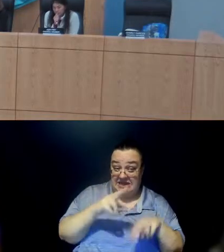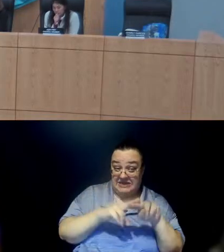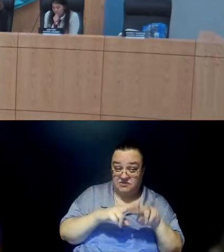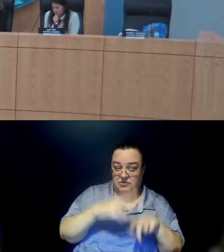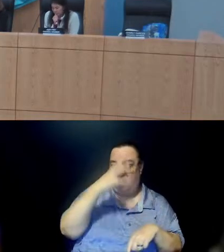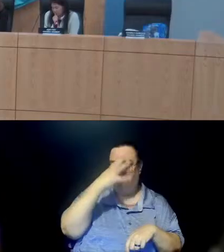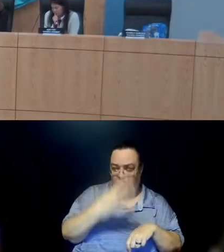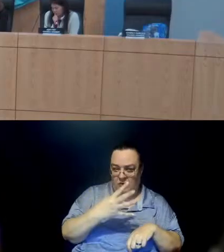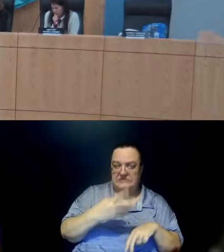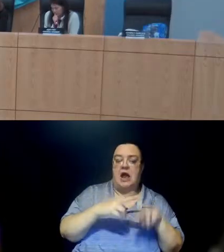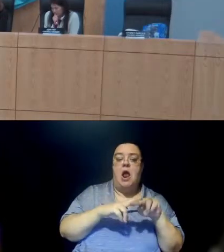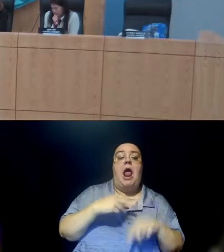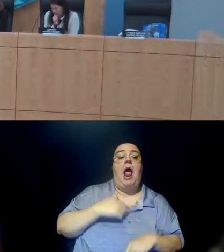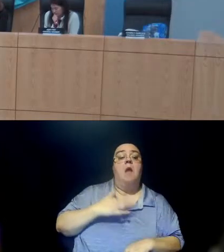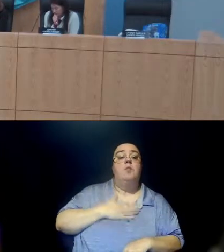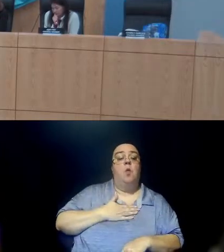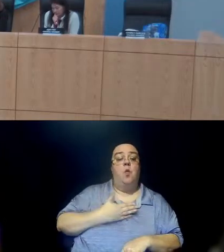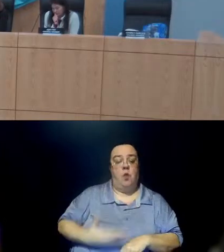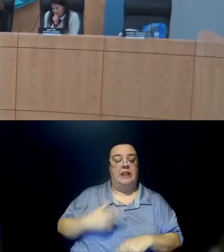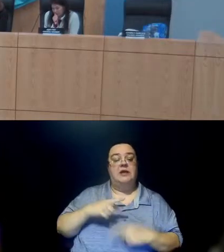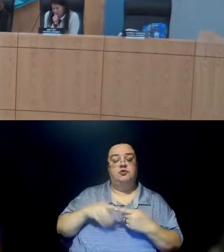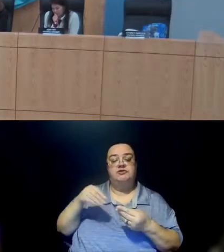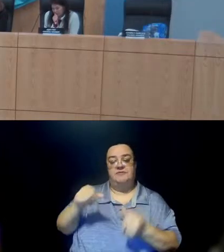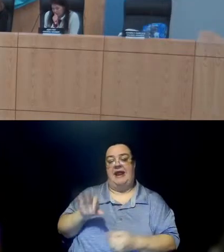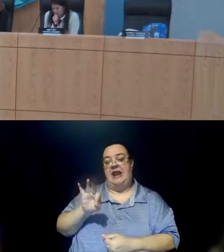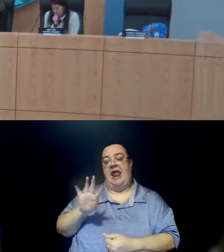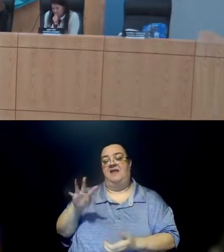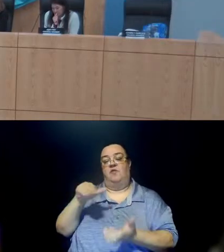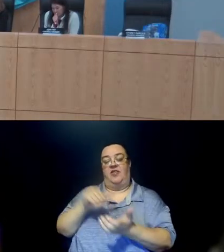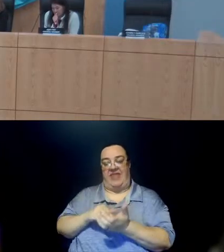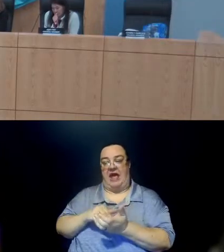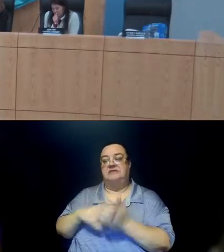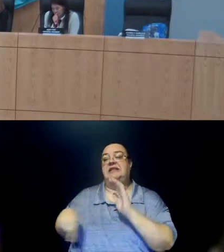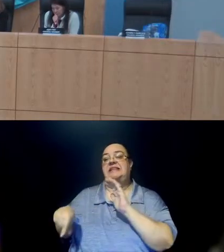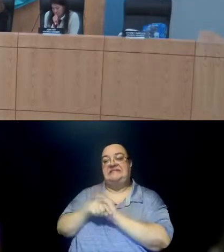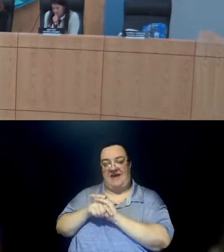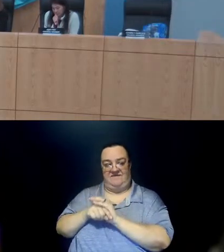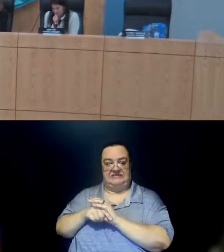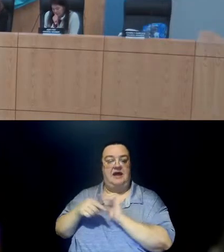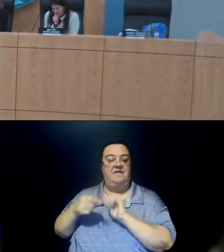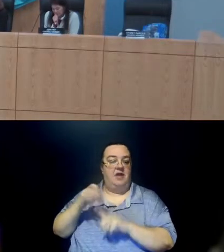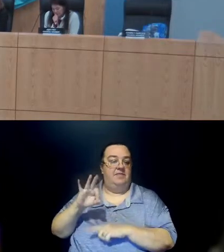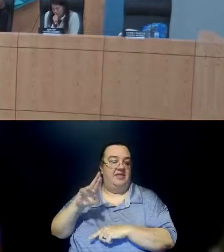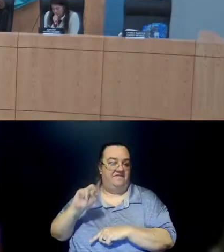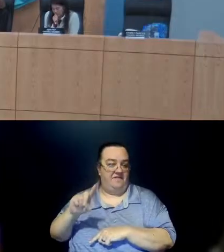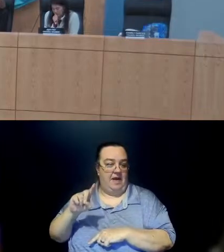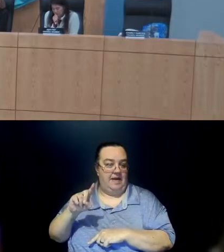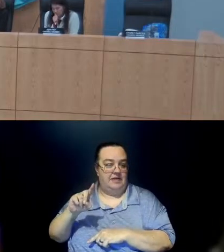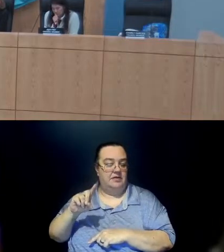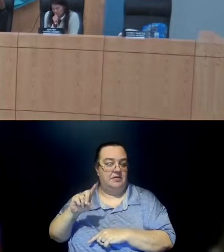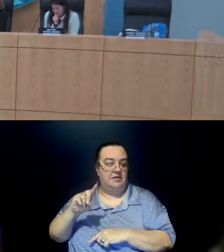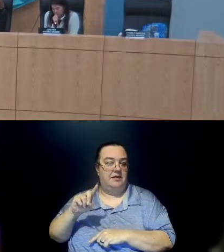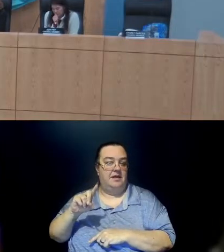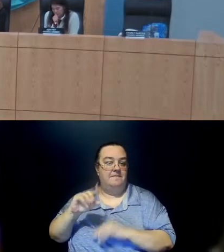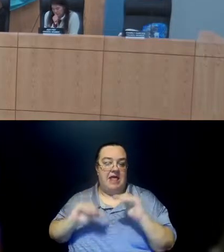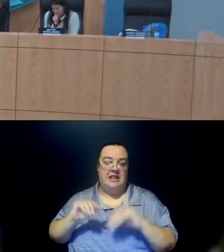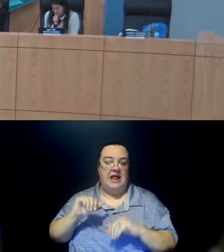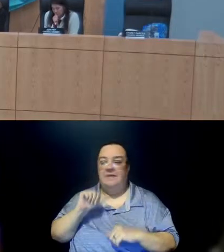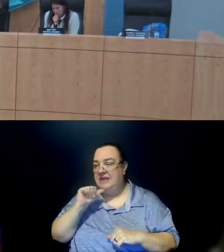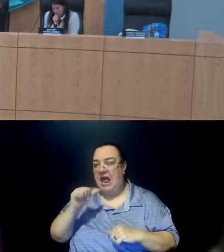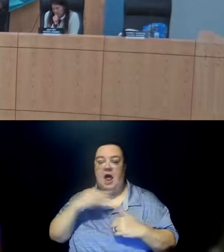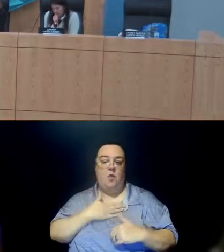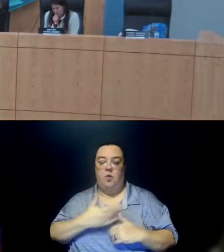to deficit spend $94,000 into the fund balance. I wasn't willing to deficit spend in any sizable